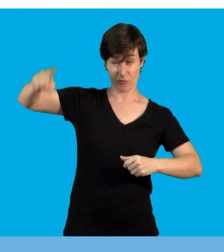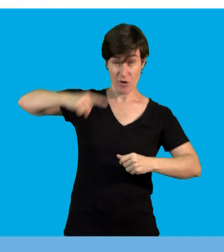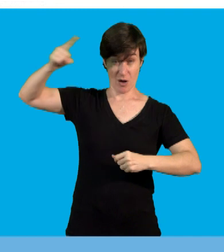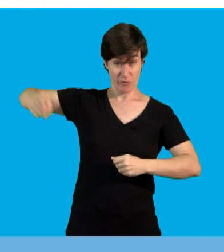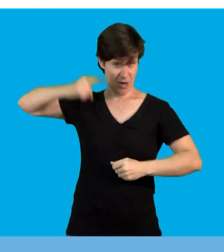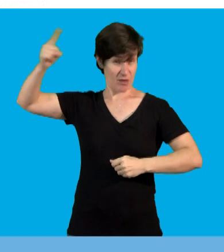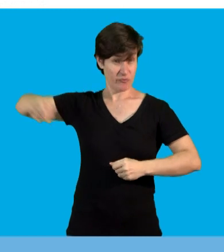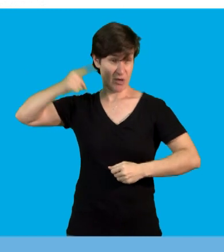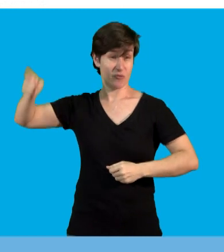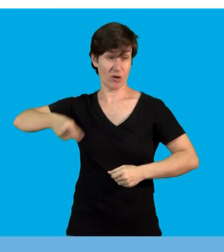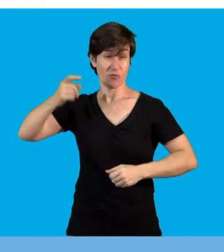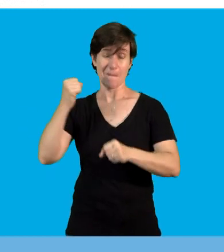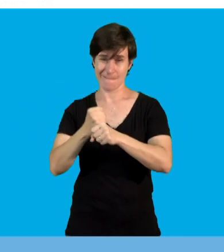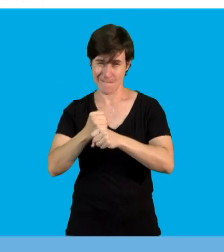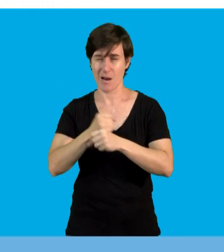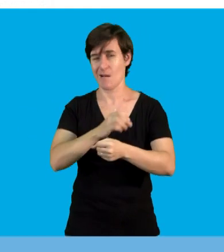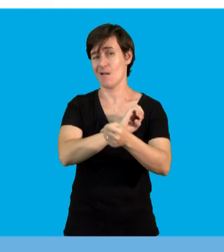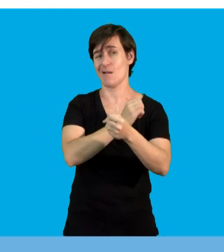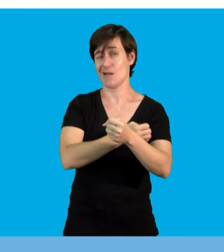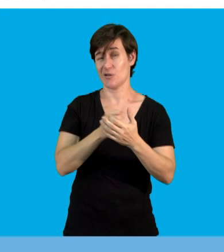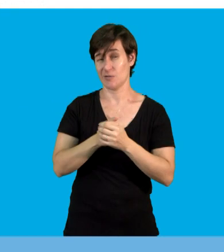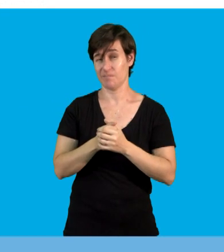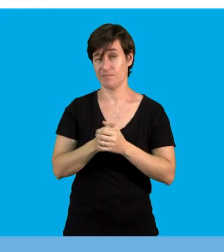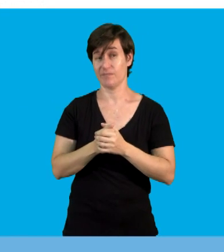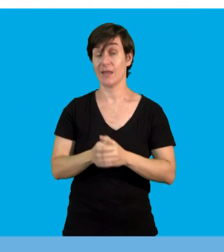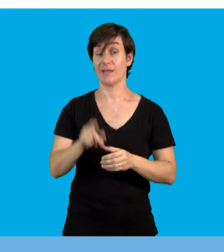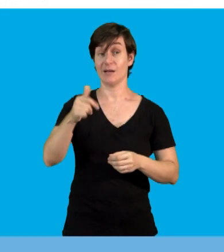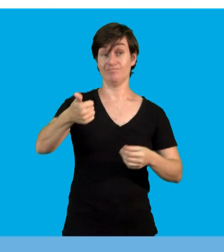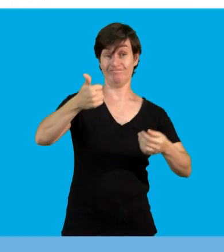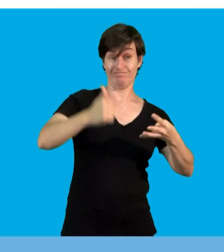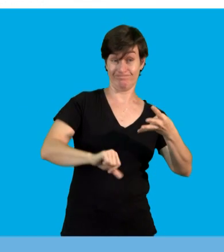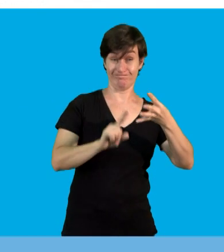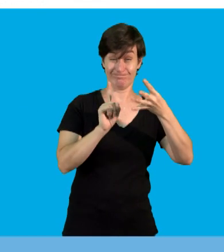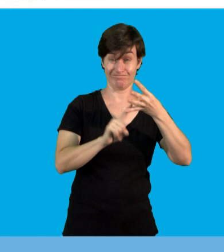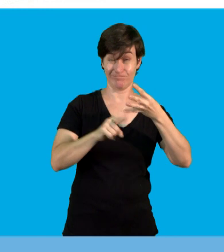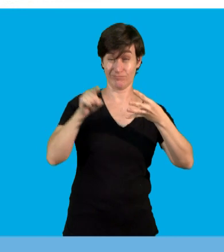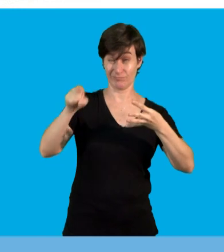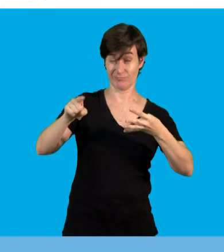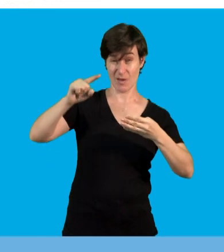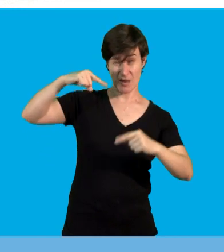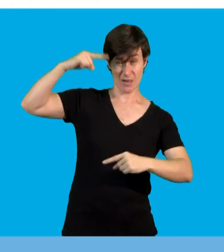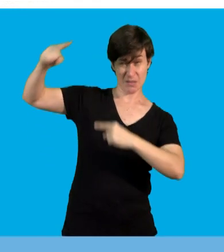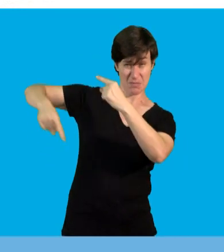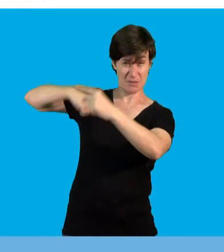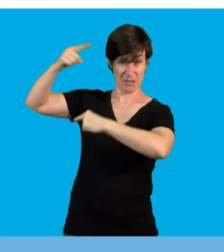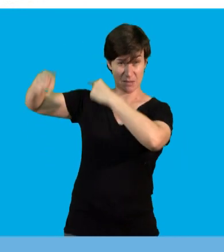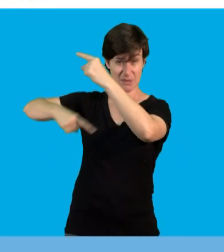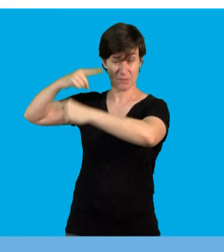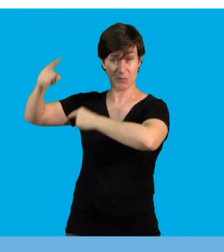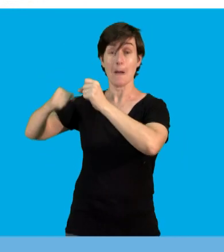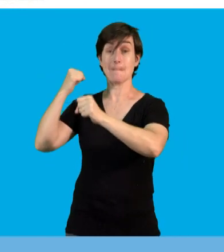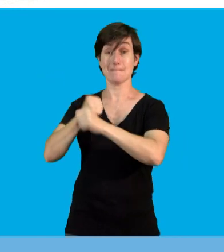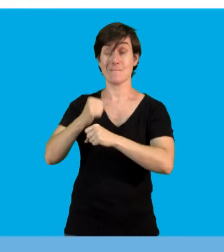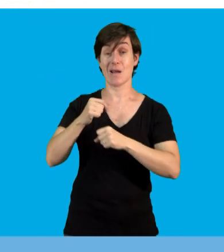spinning that turbine that we are seeing in that picture. So that turbine, as it spins, it is also going to be spinning